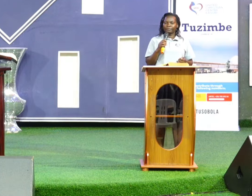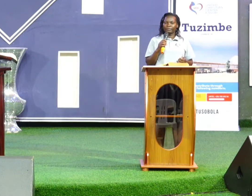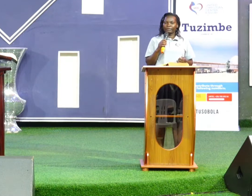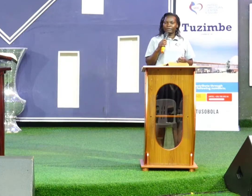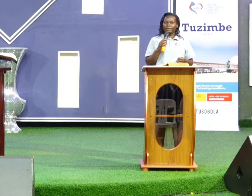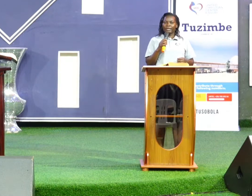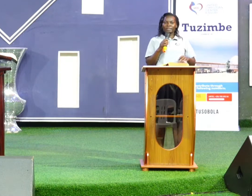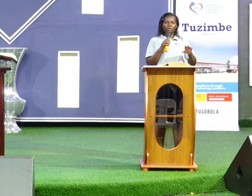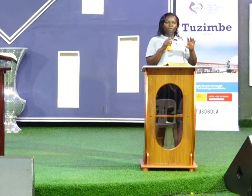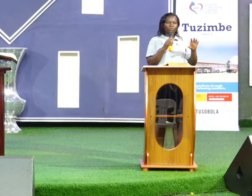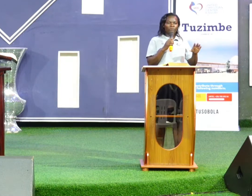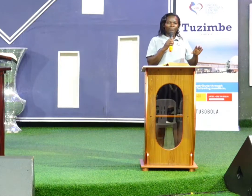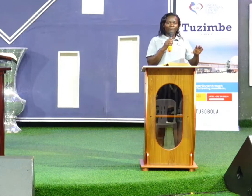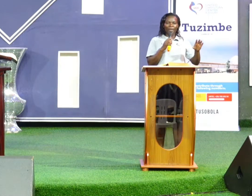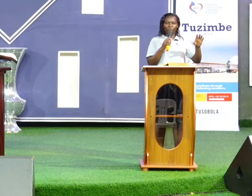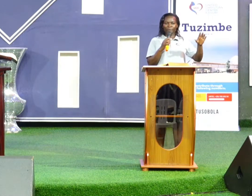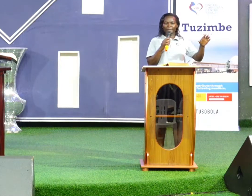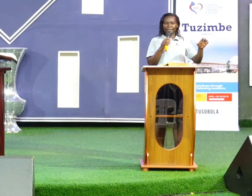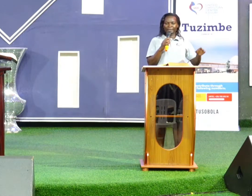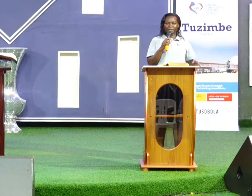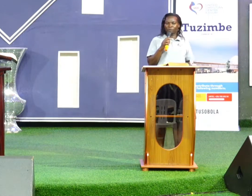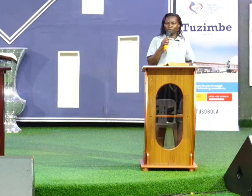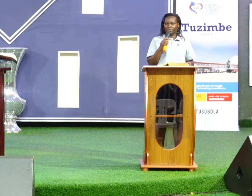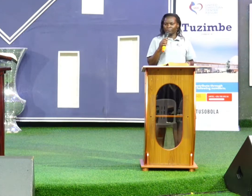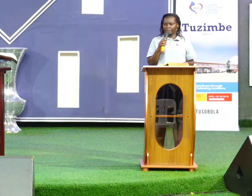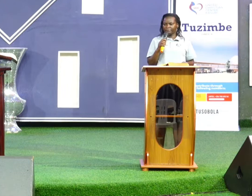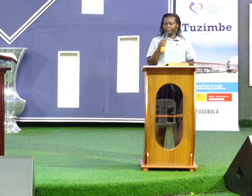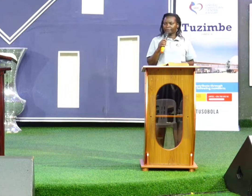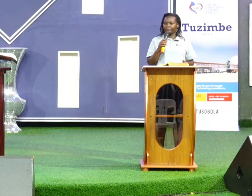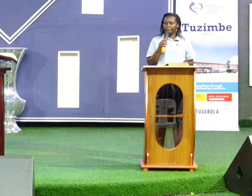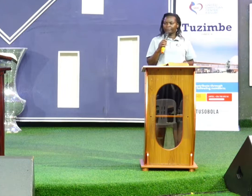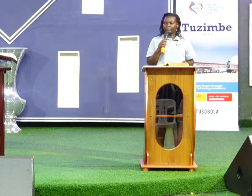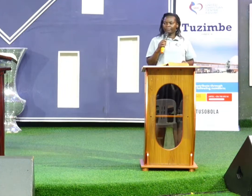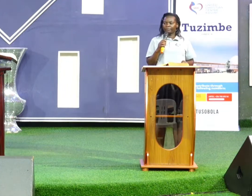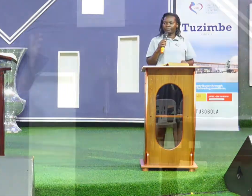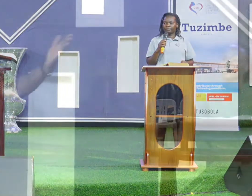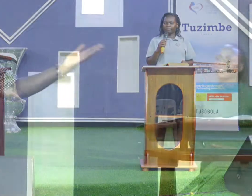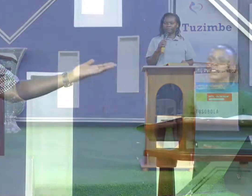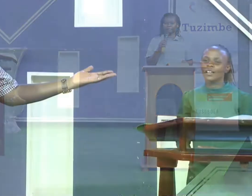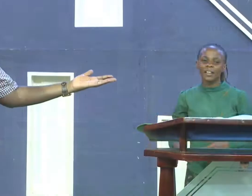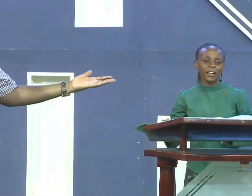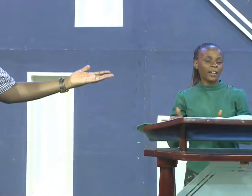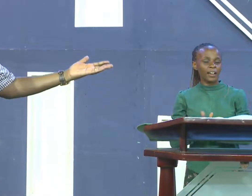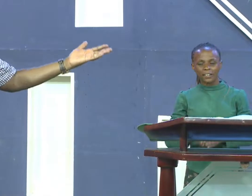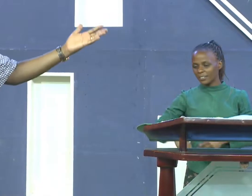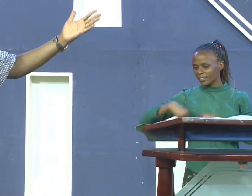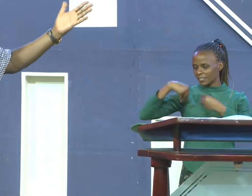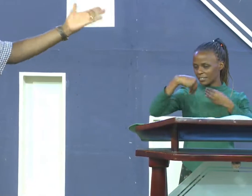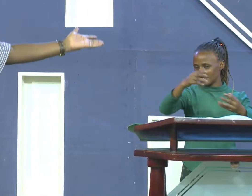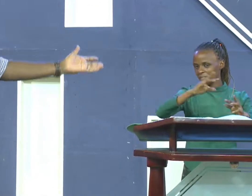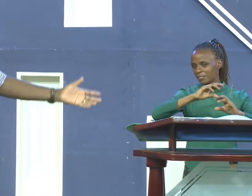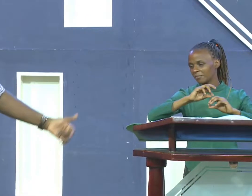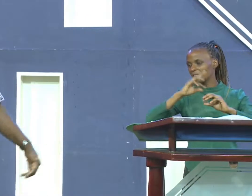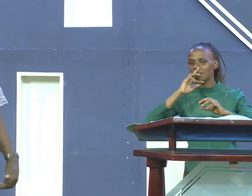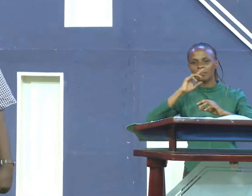planning the other side. N'asobola okulaba abantu bye bateekateeka oluuyi luli. And just give a solution to